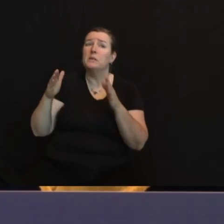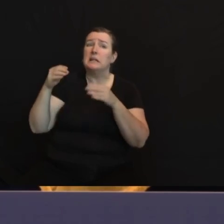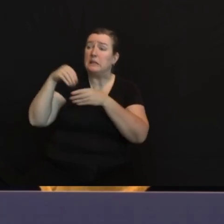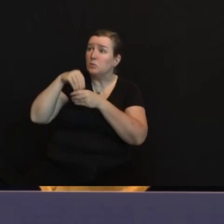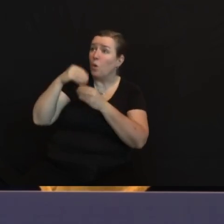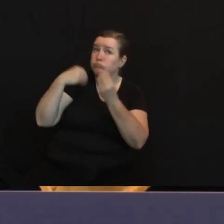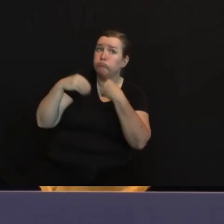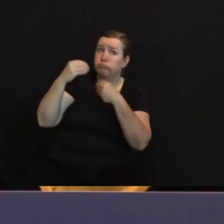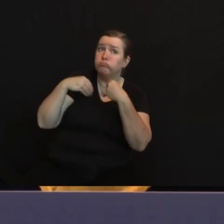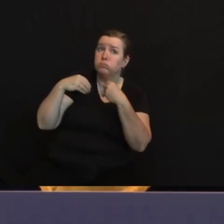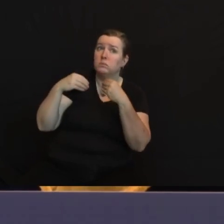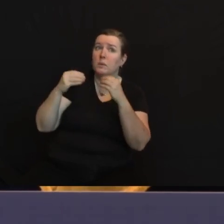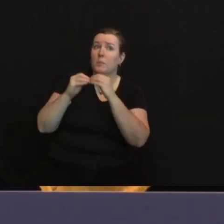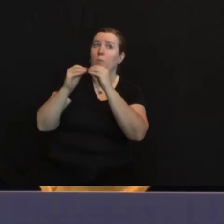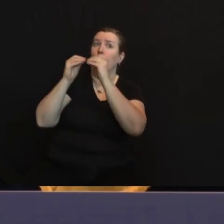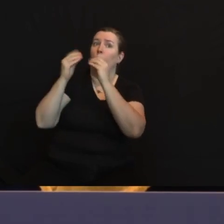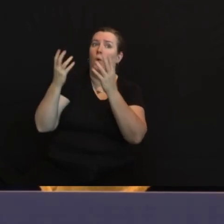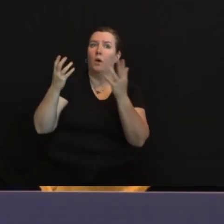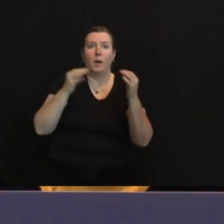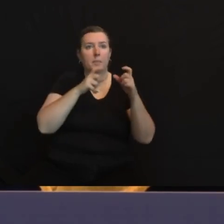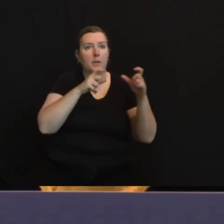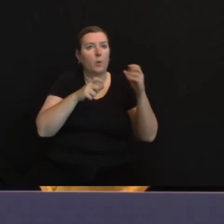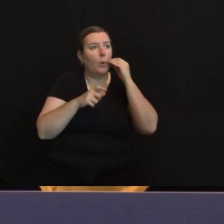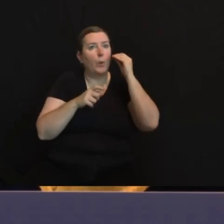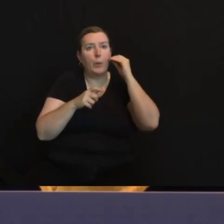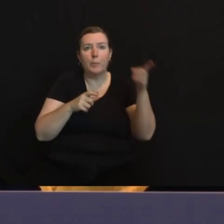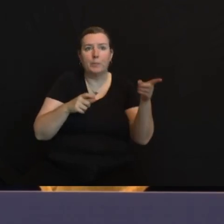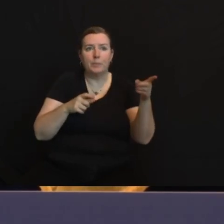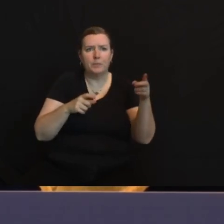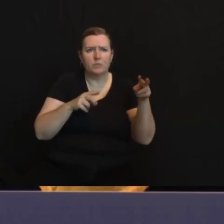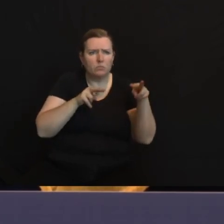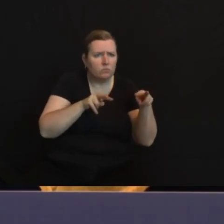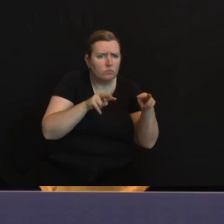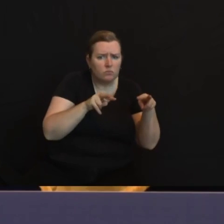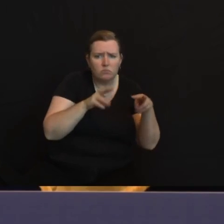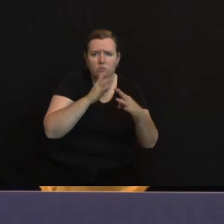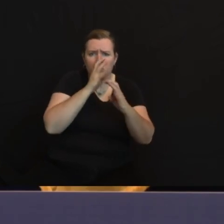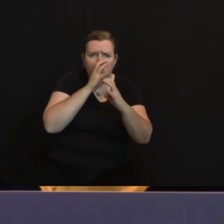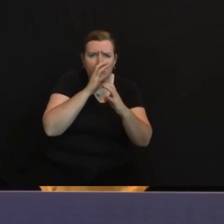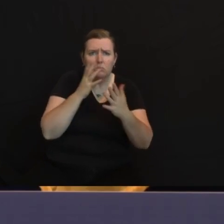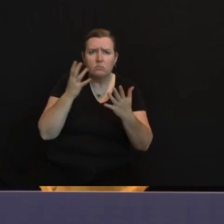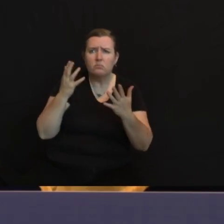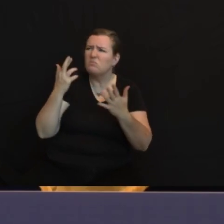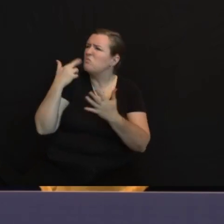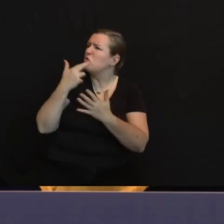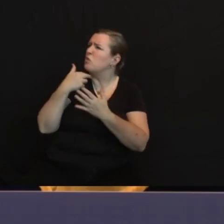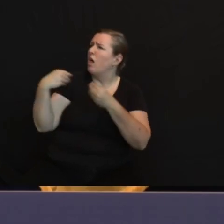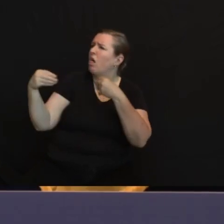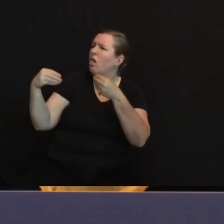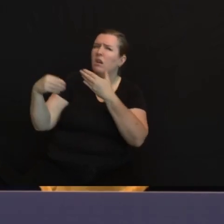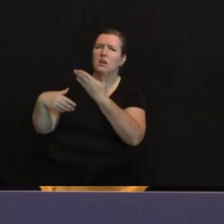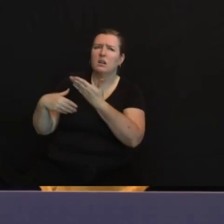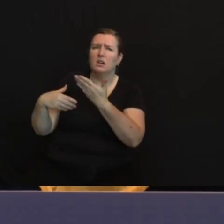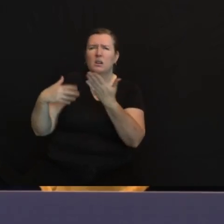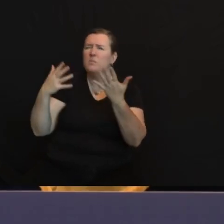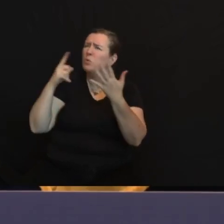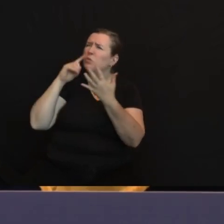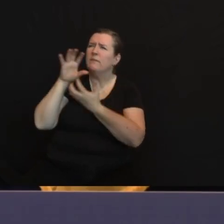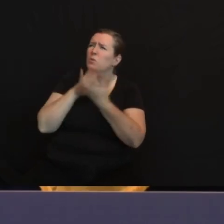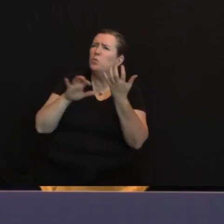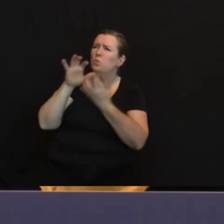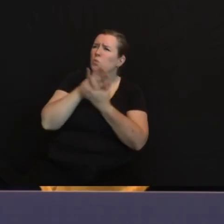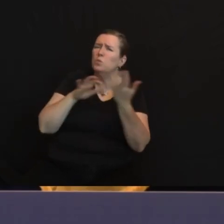greater vigilance for folks who are gathering at home? And then I have a follow-up on Dustin's question on rollbacks. Just want to narrow the scope a little bit. Earlier this month,